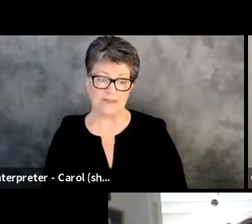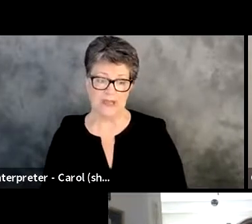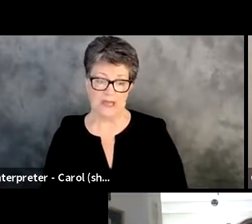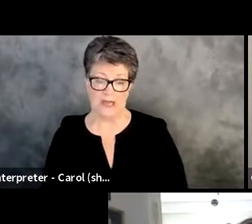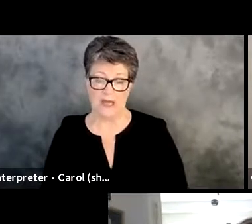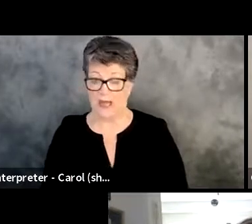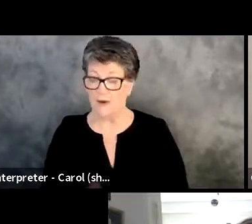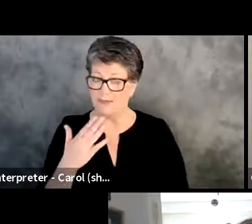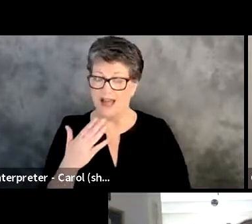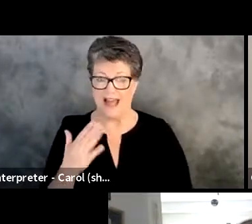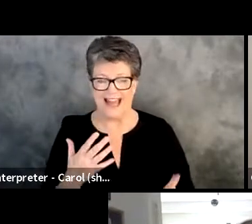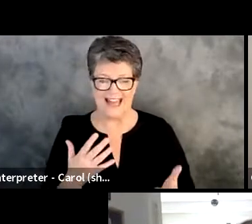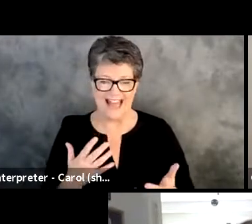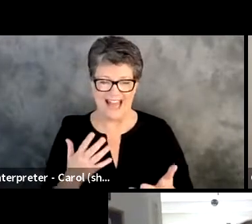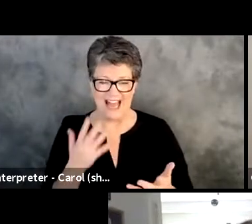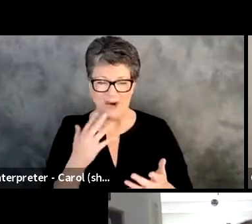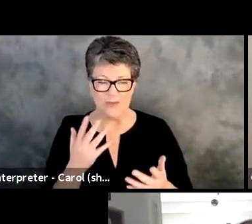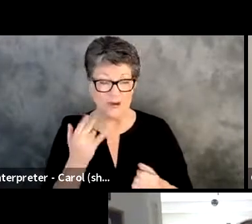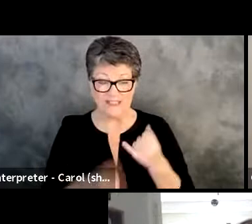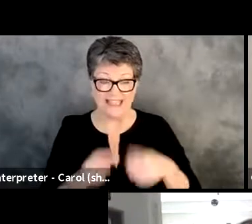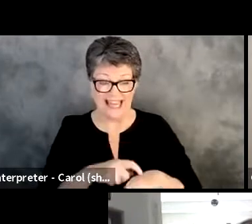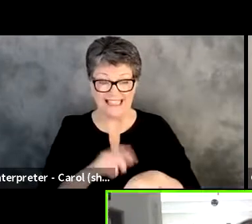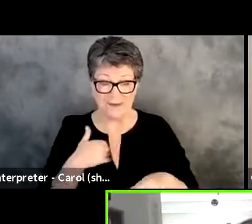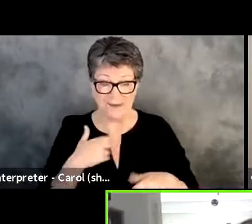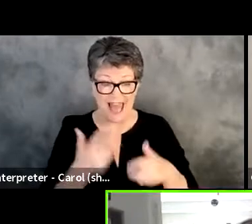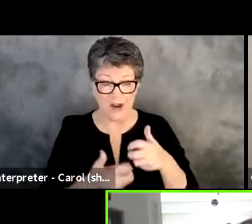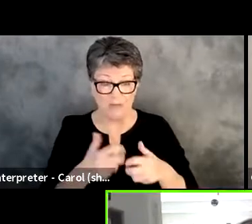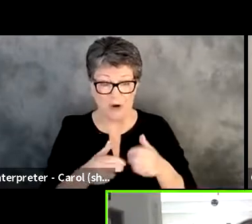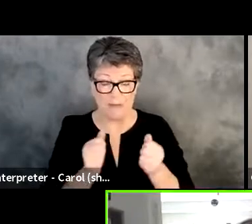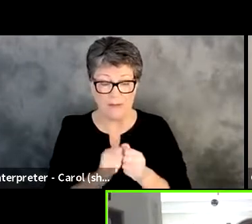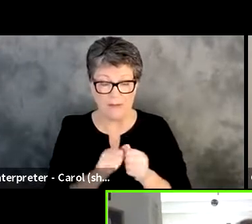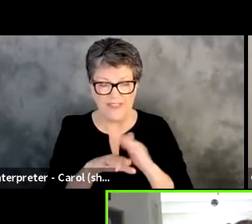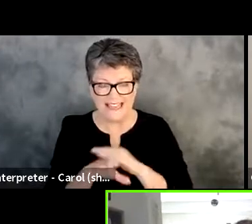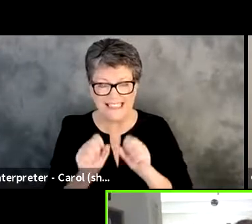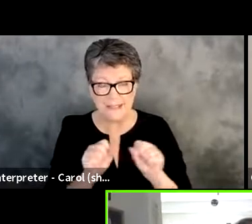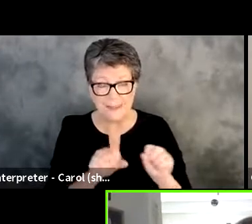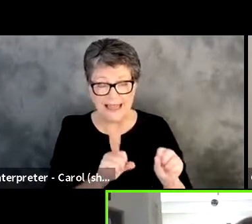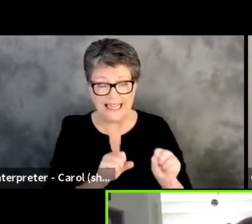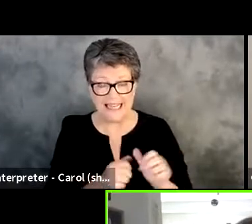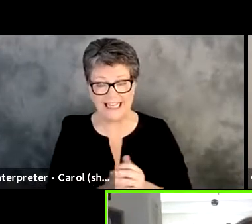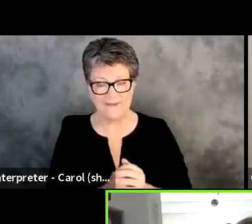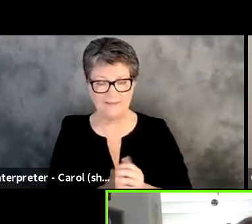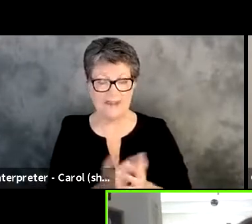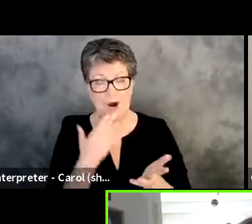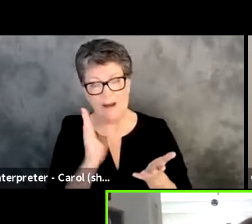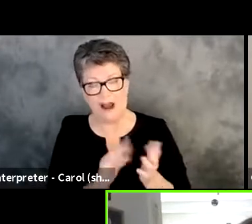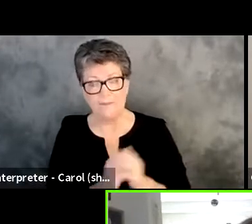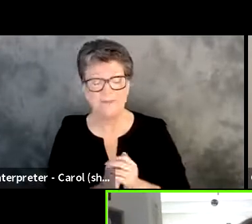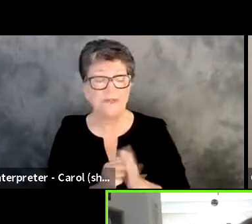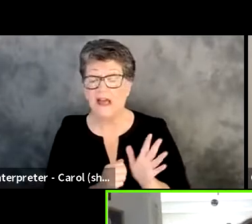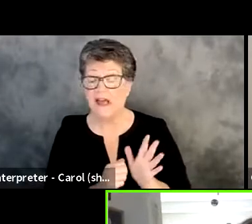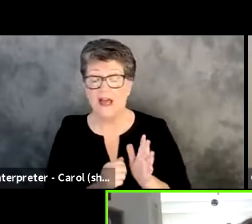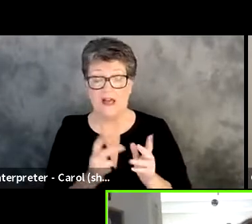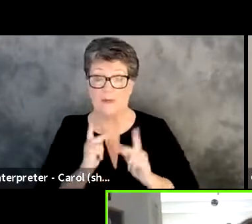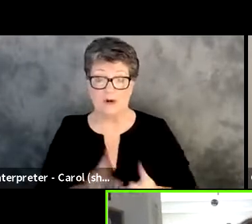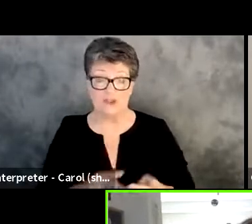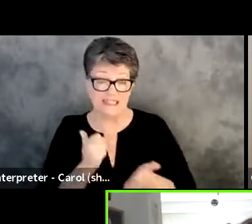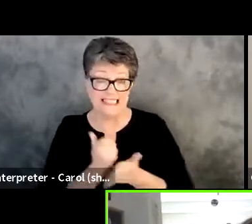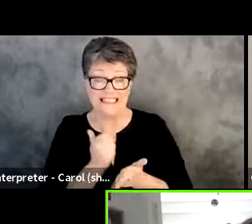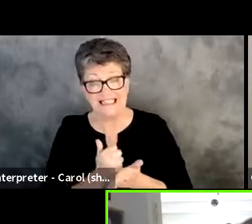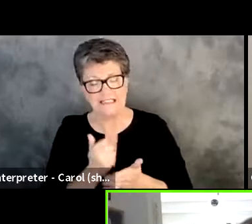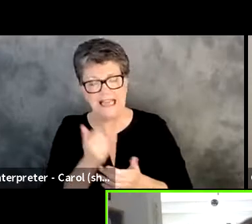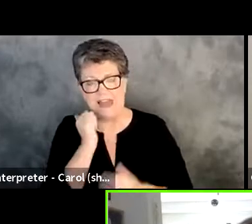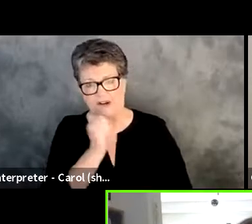Well, thank you. When was the last time I had a problem with accessibility? Oh my God. So personal assistance is an issue